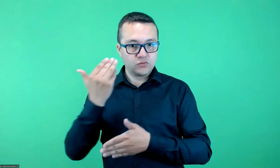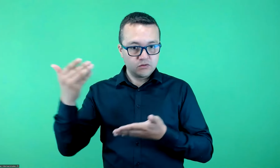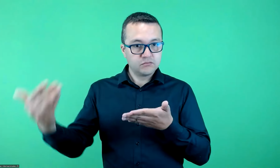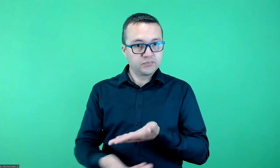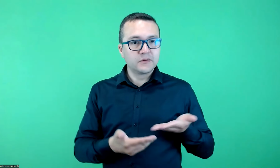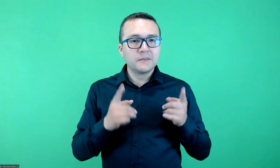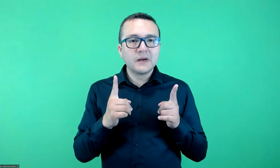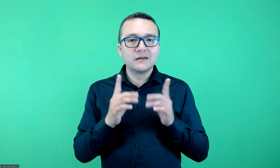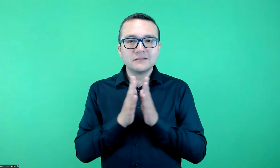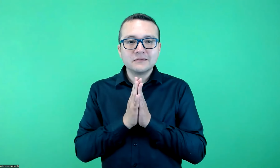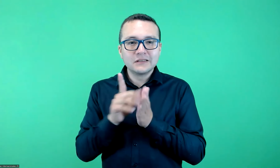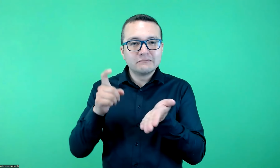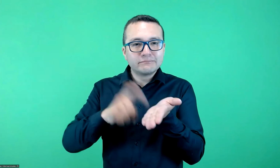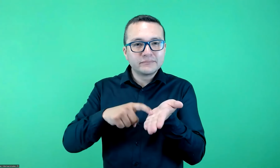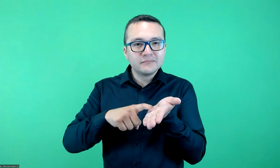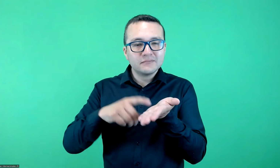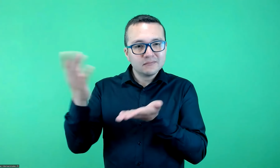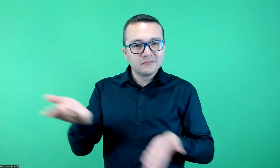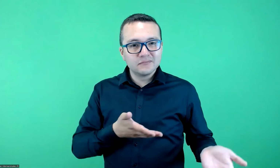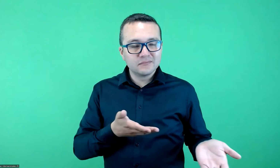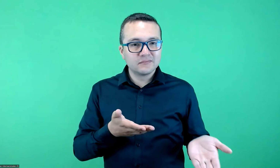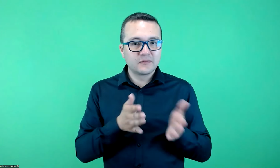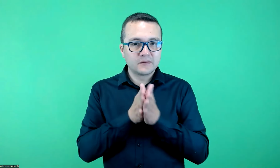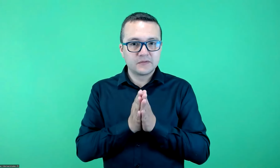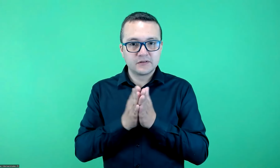However, we must give him access